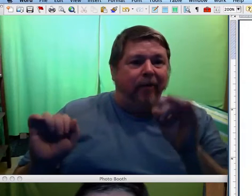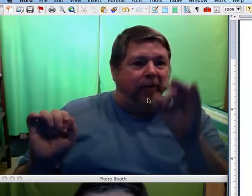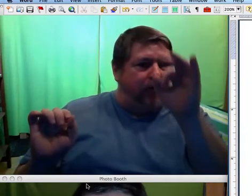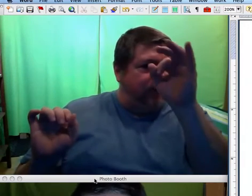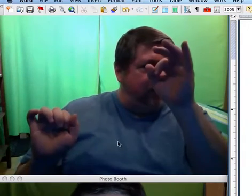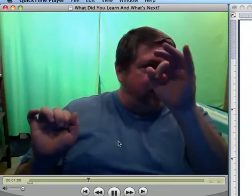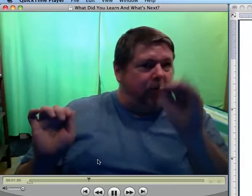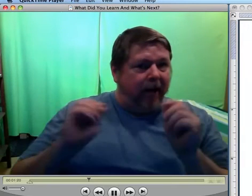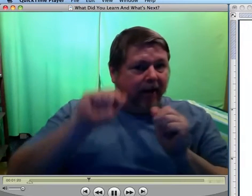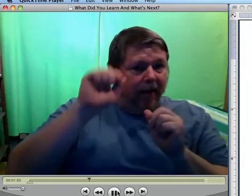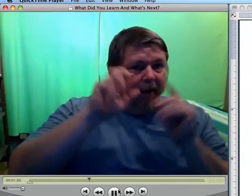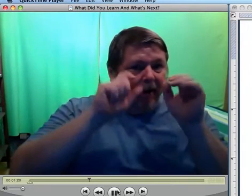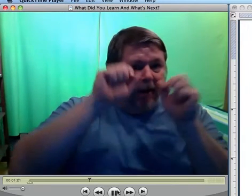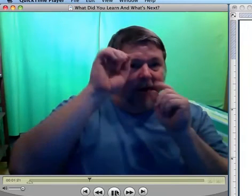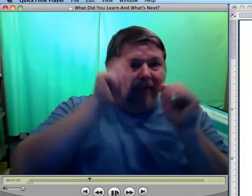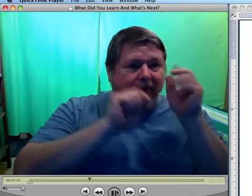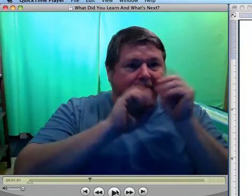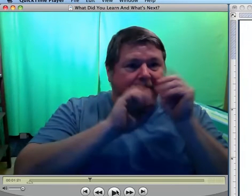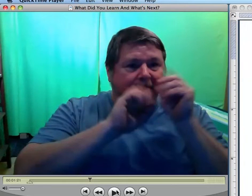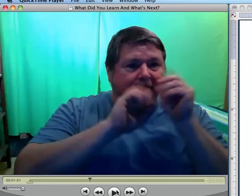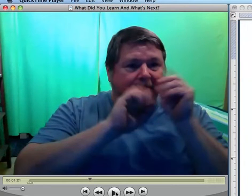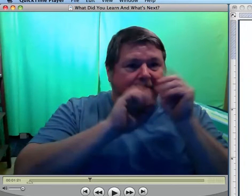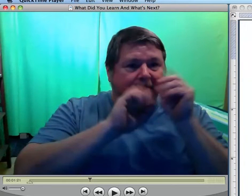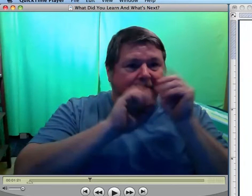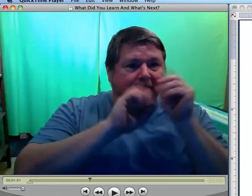away from you, you could see their whole head. And if they saw